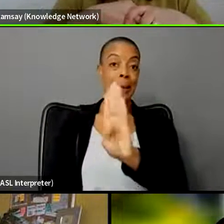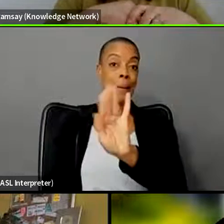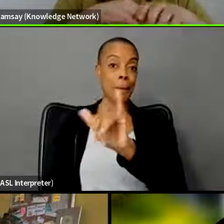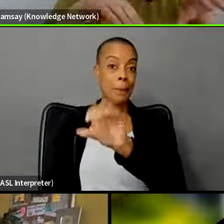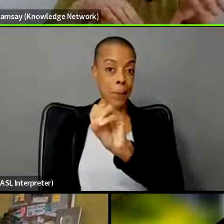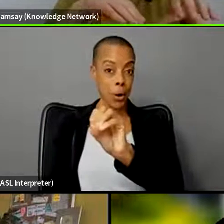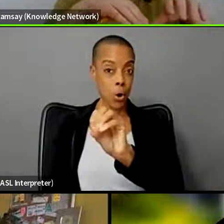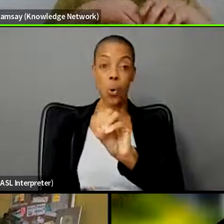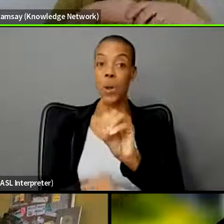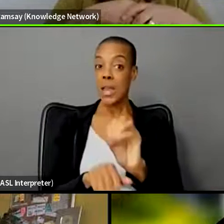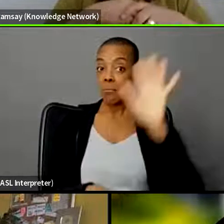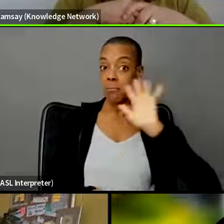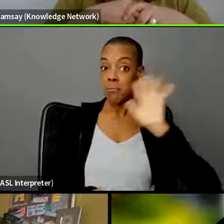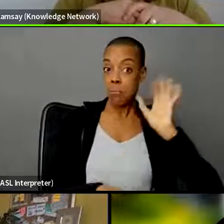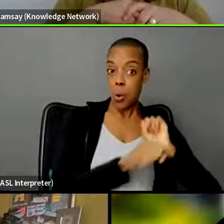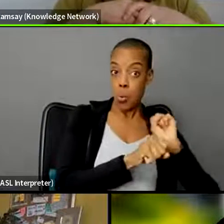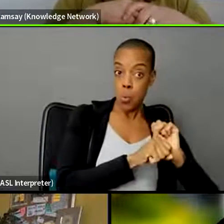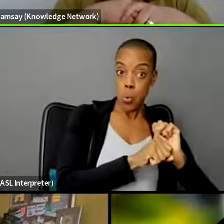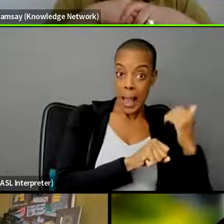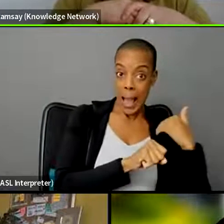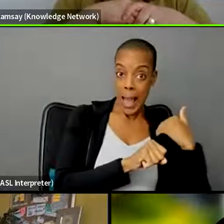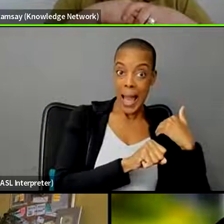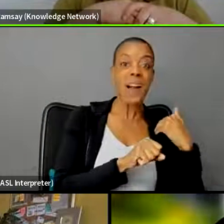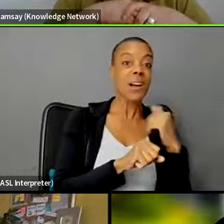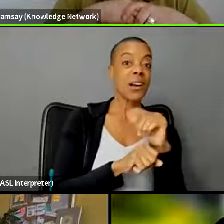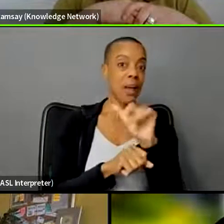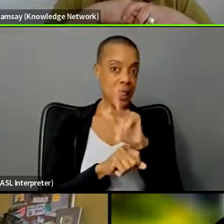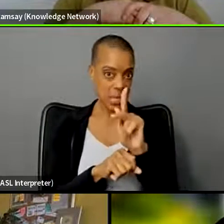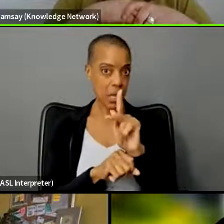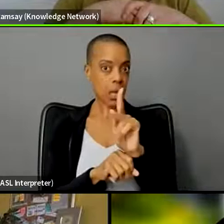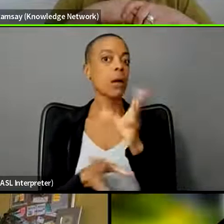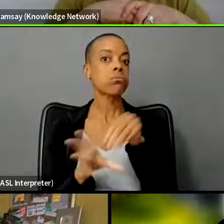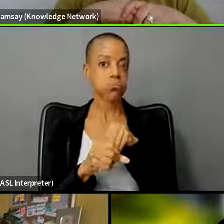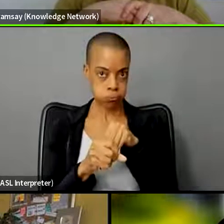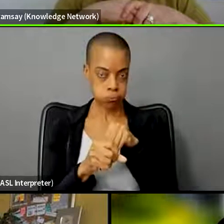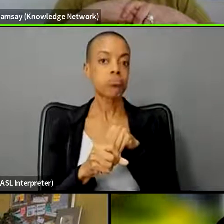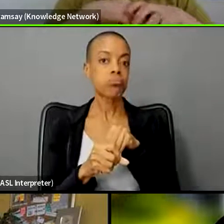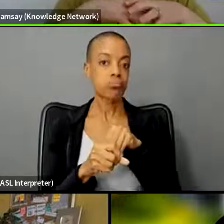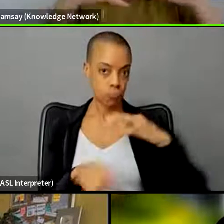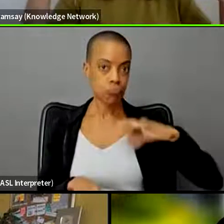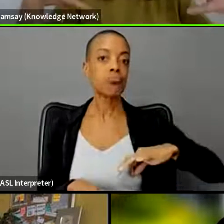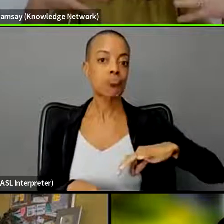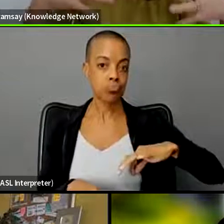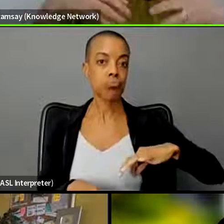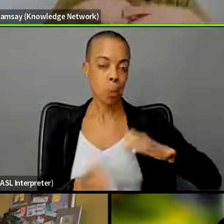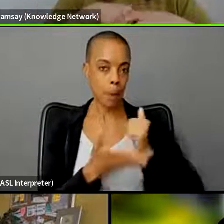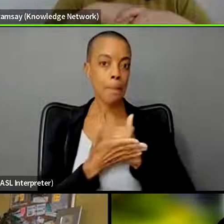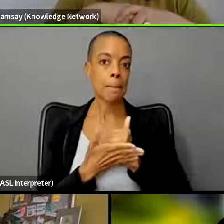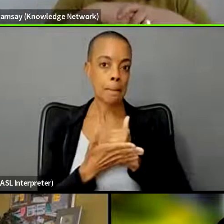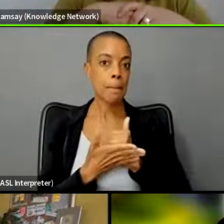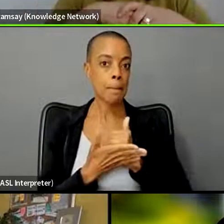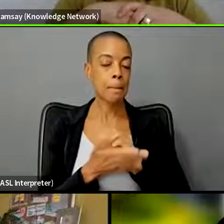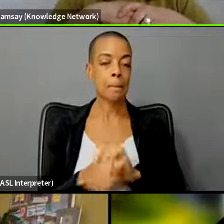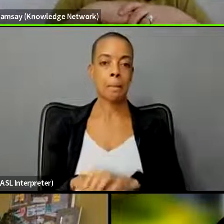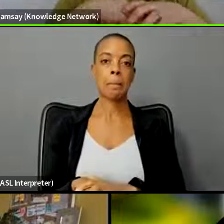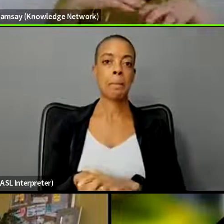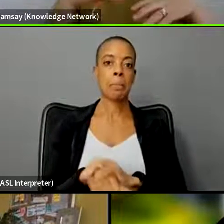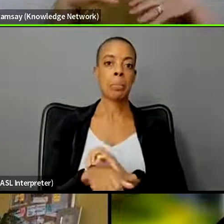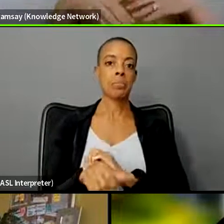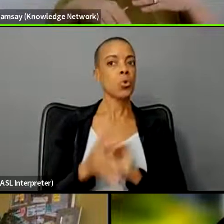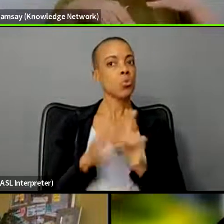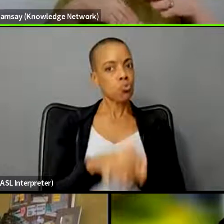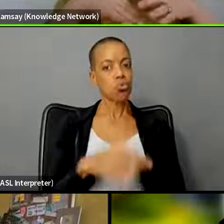your previous work or links to some of your previous work, that would also be helpful for us. So it's a conversation